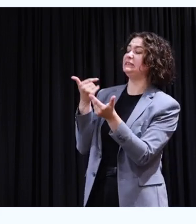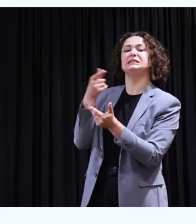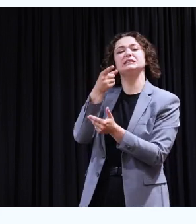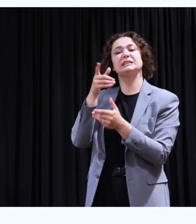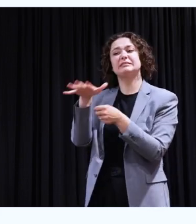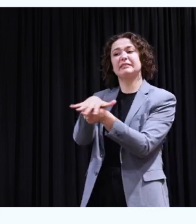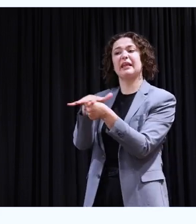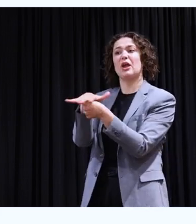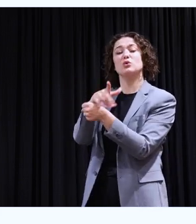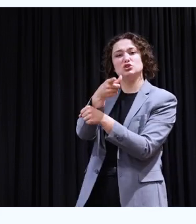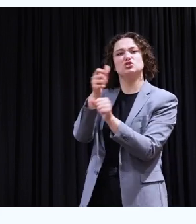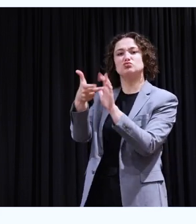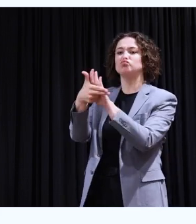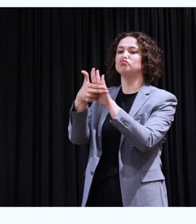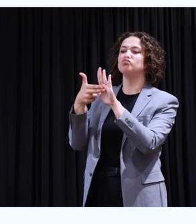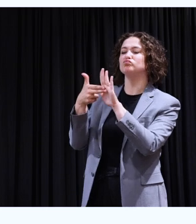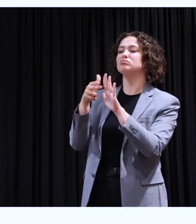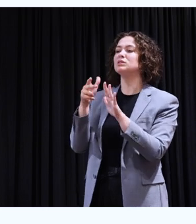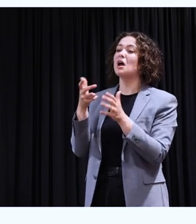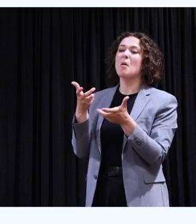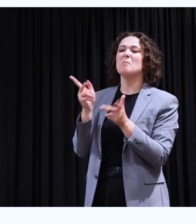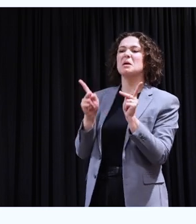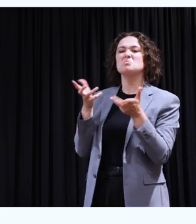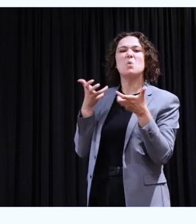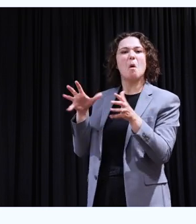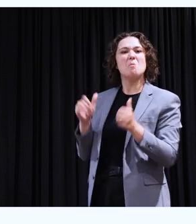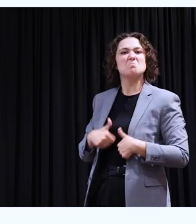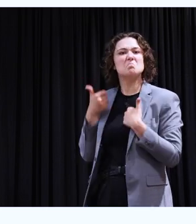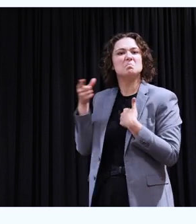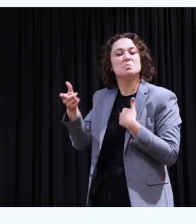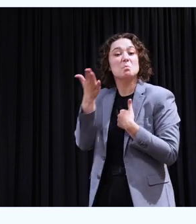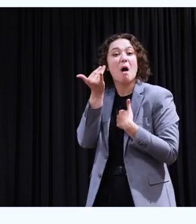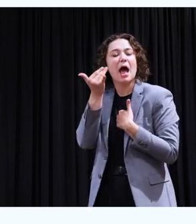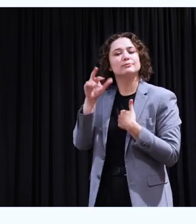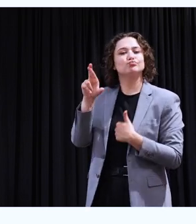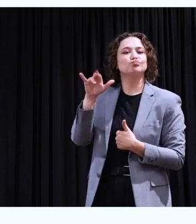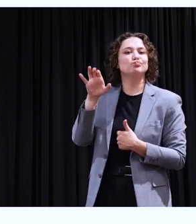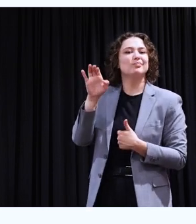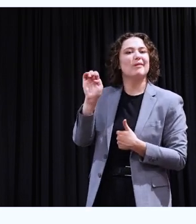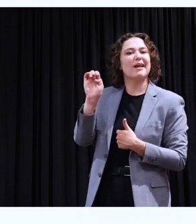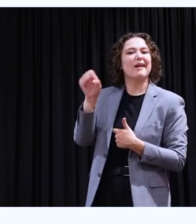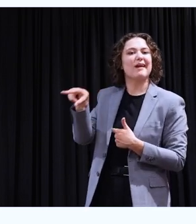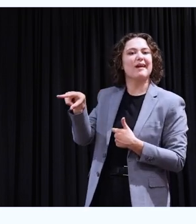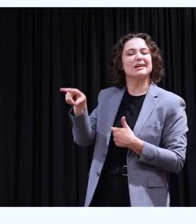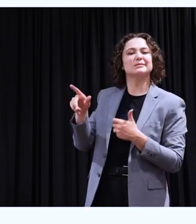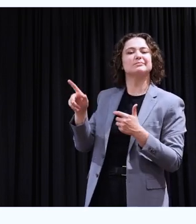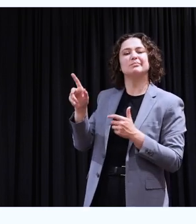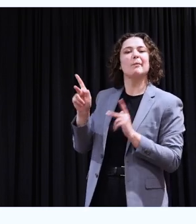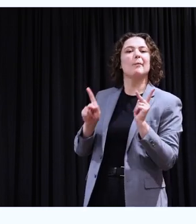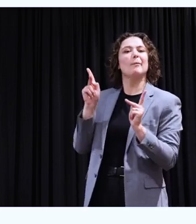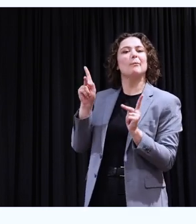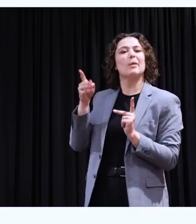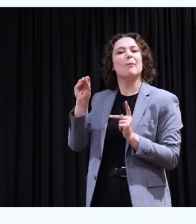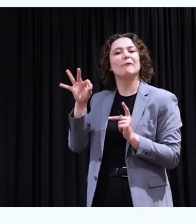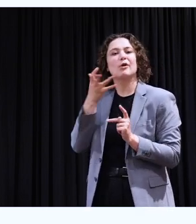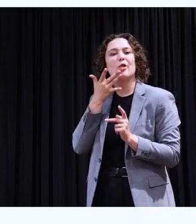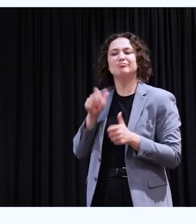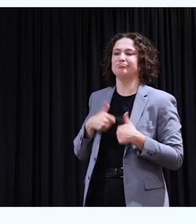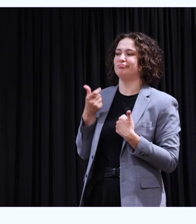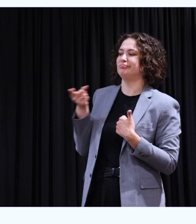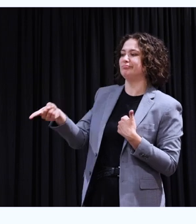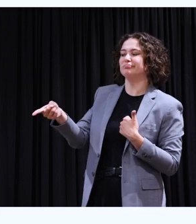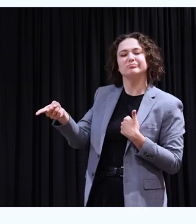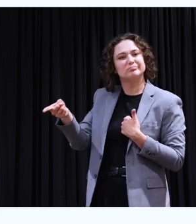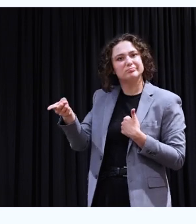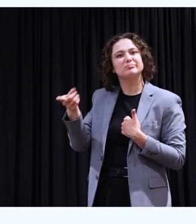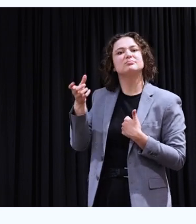undesirable based on race. So that's where, again, this image really just kind of shows how we've created a community where we know